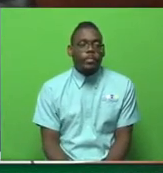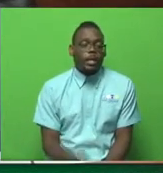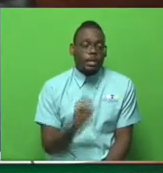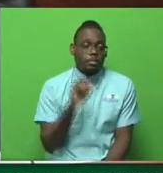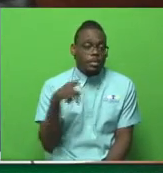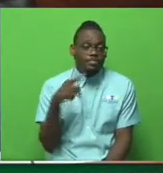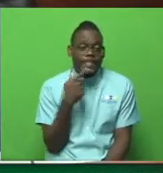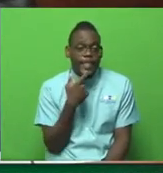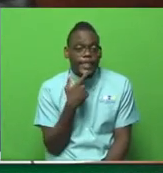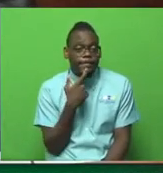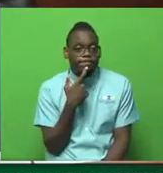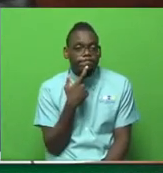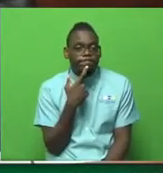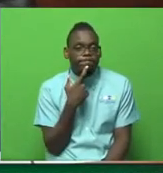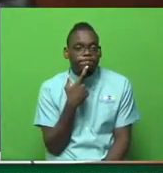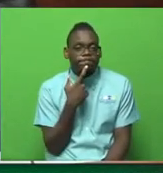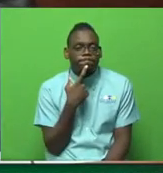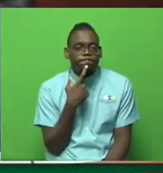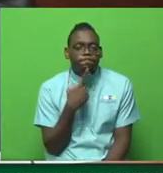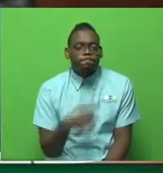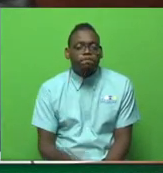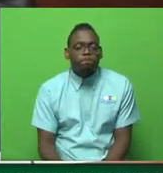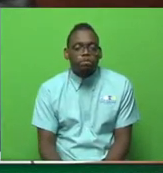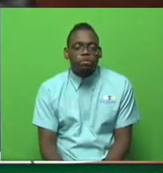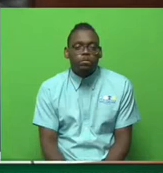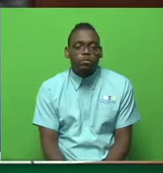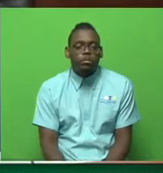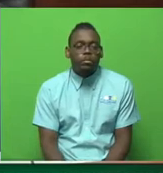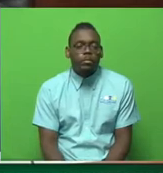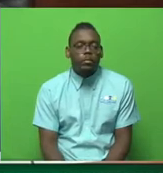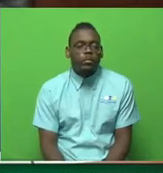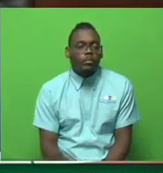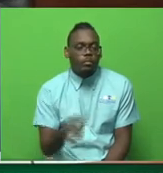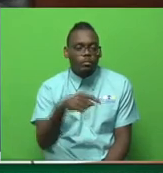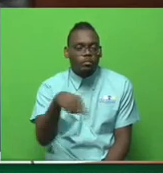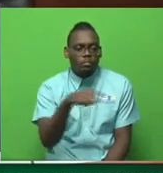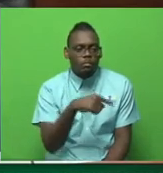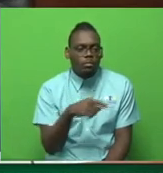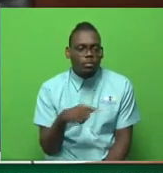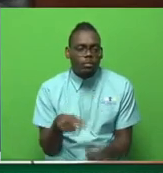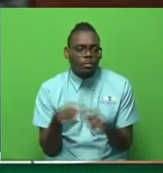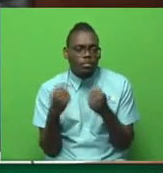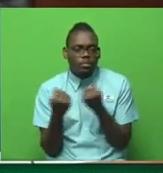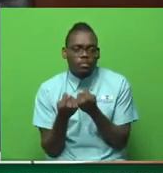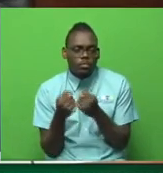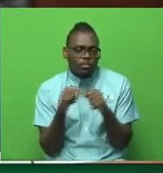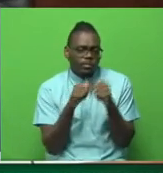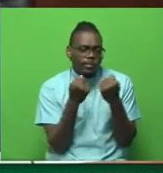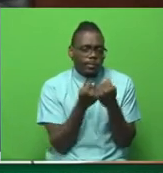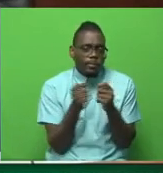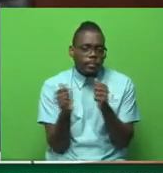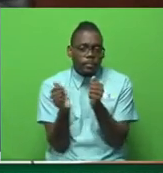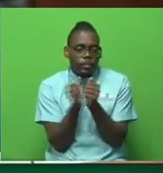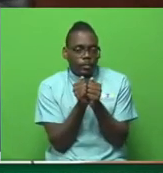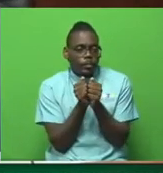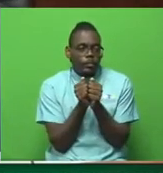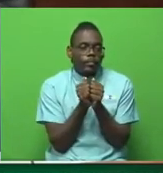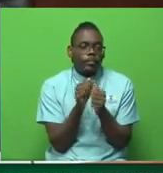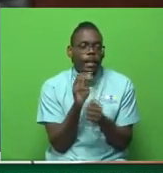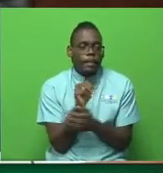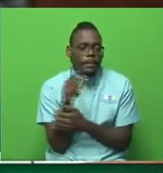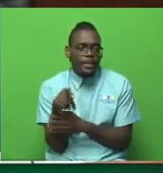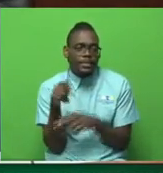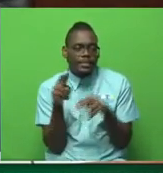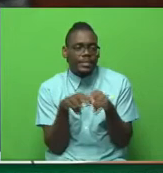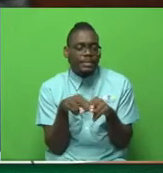colleagues which in relation to a member only sitting on the opposition bench and that is